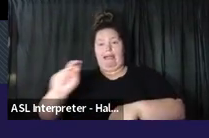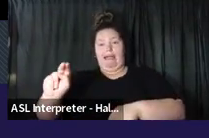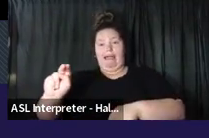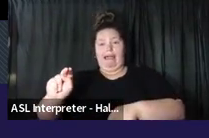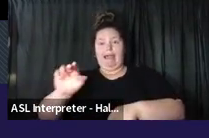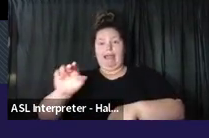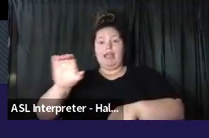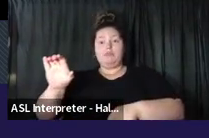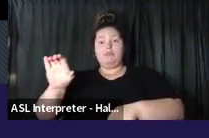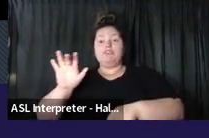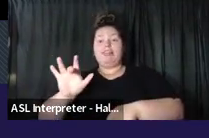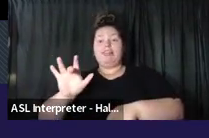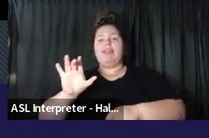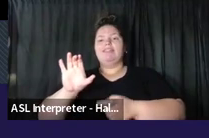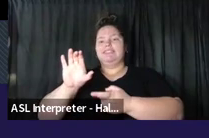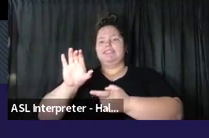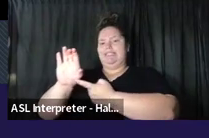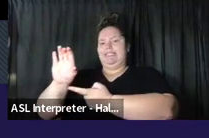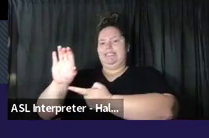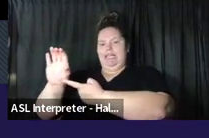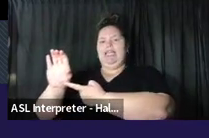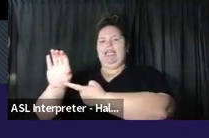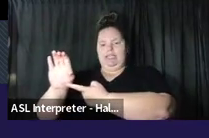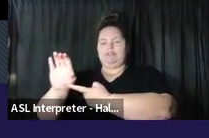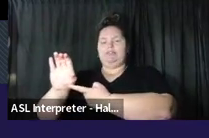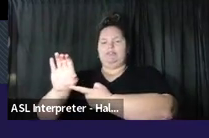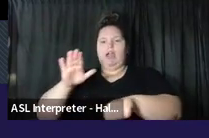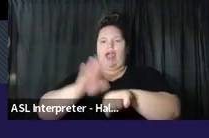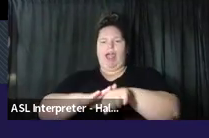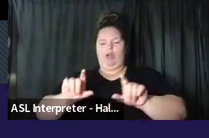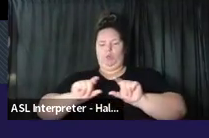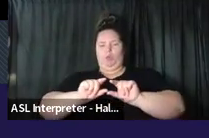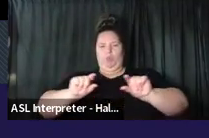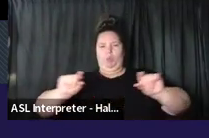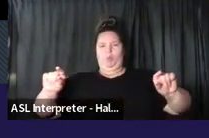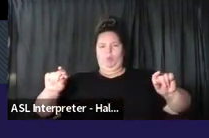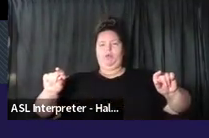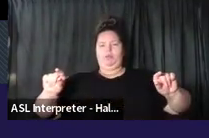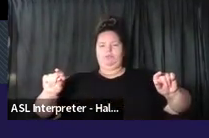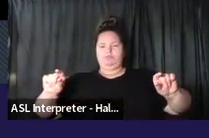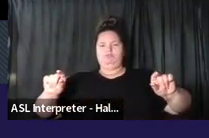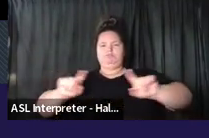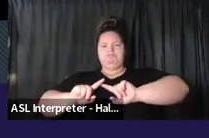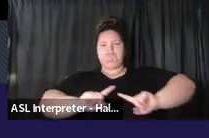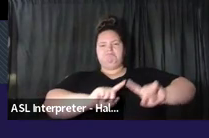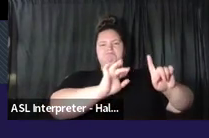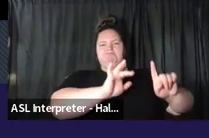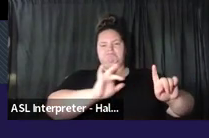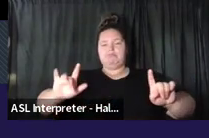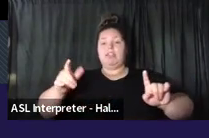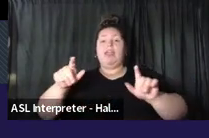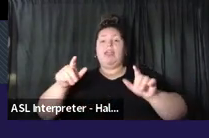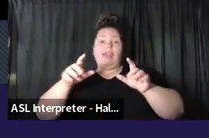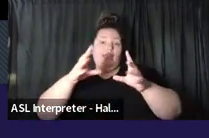the CC button that is on your toolbar on Zoom. And we have our ASL